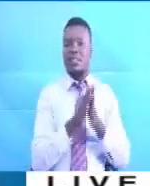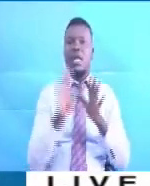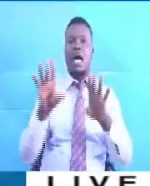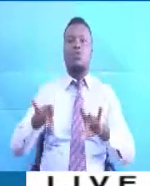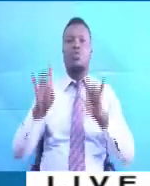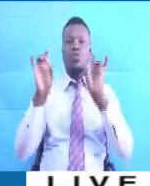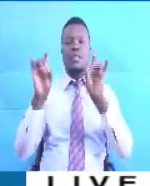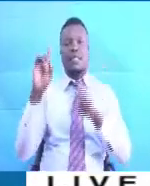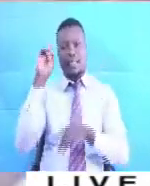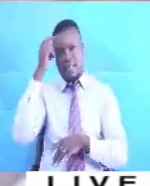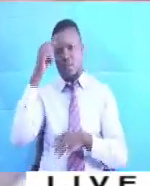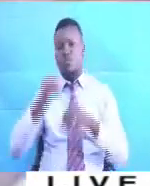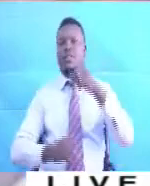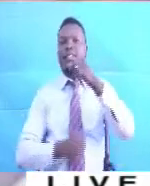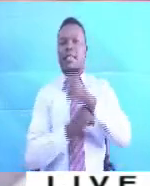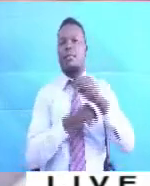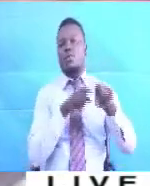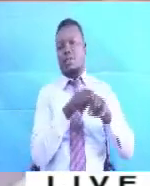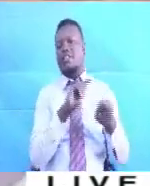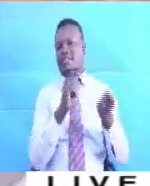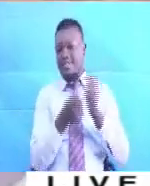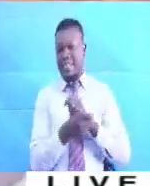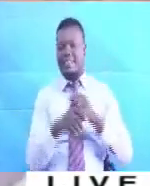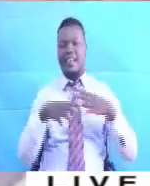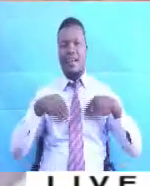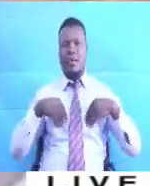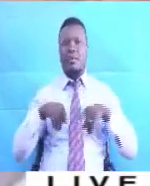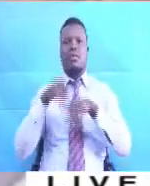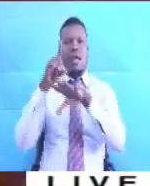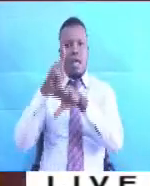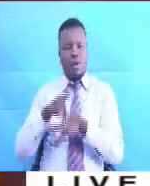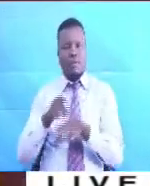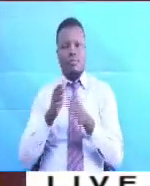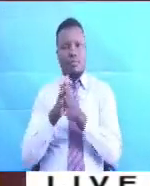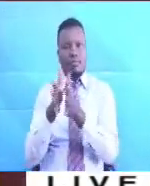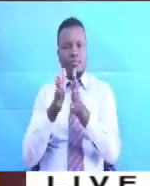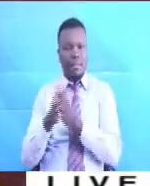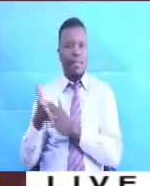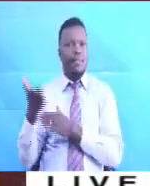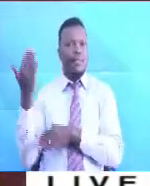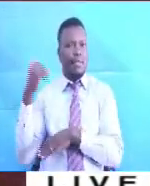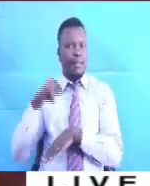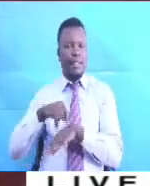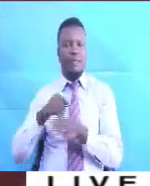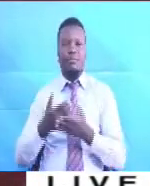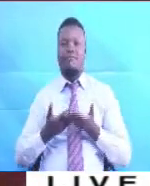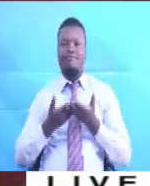government, which supports this change, according to a statement released by the bank.